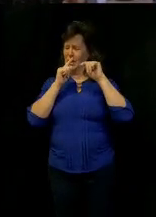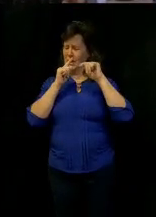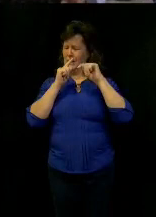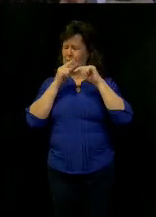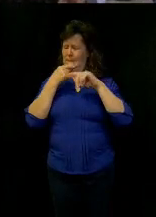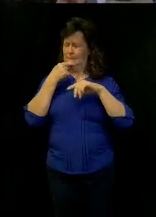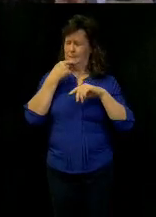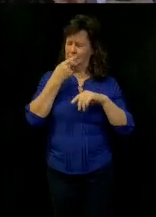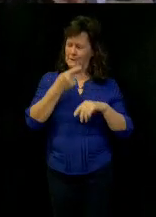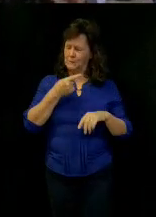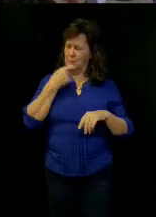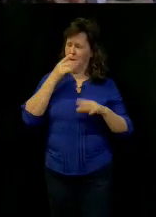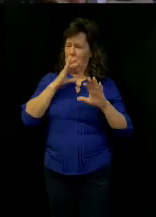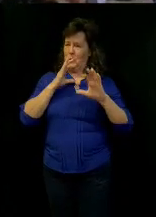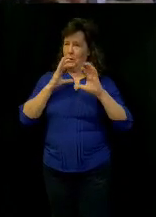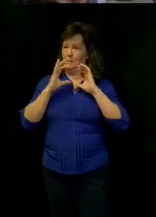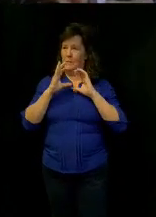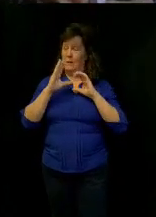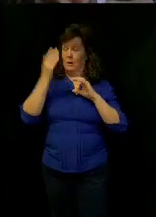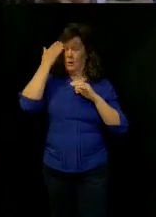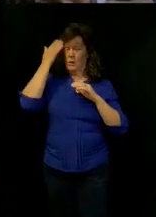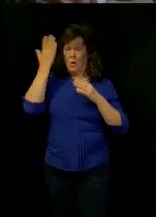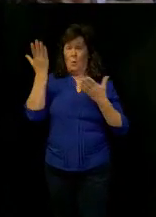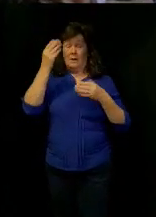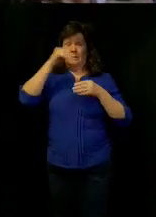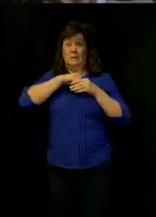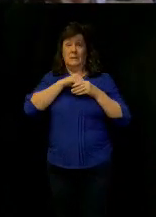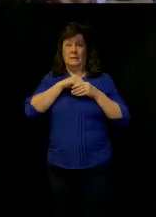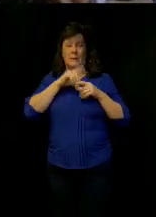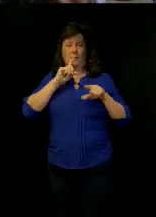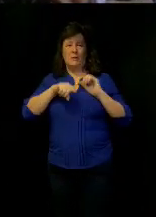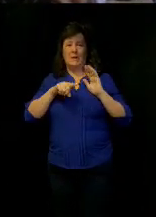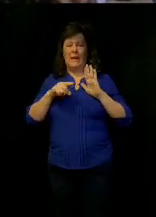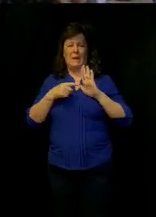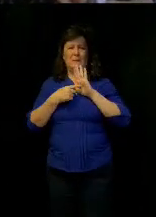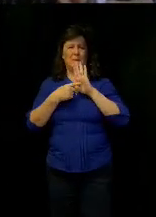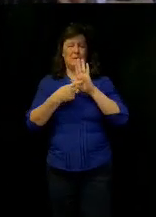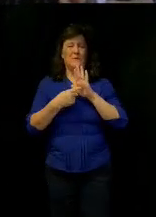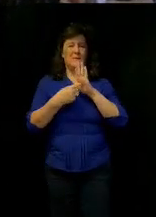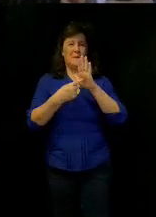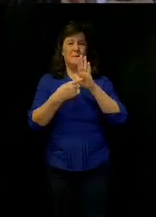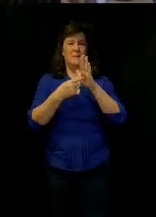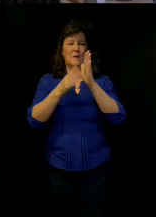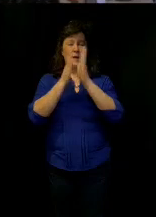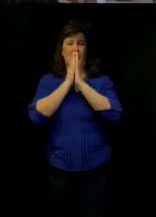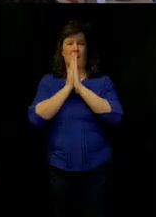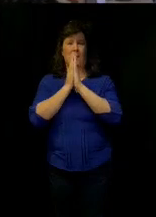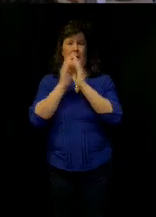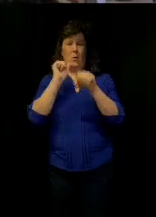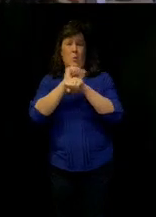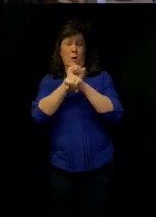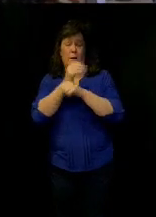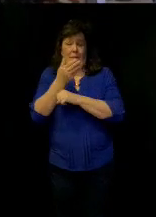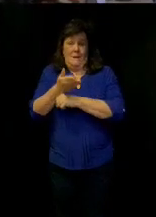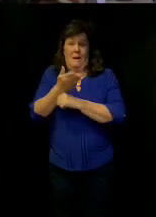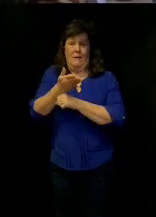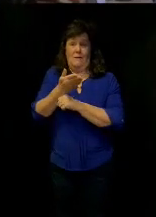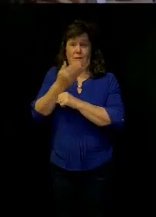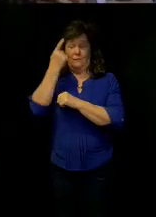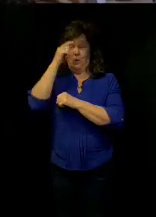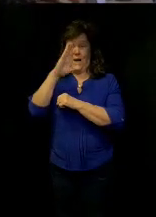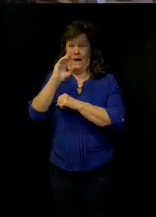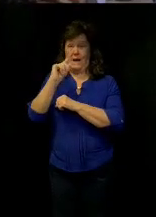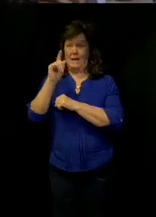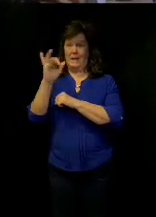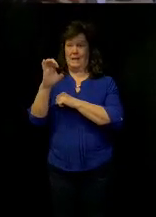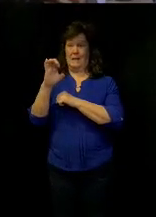because she knows it's inside of her, but she can't express it. And I'm praying, God, work there first, and then